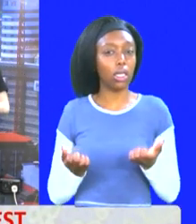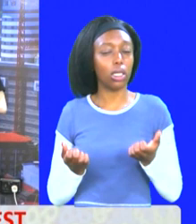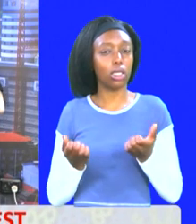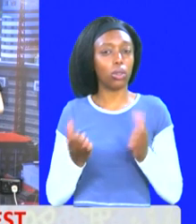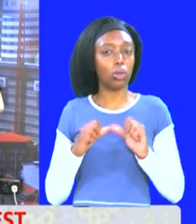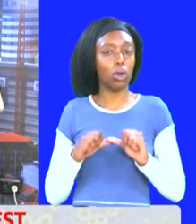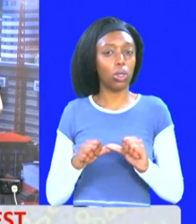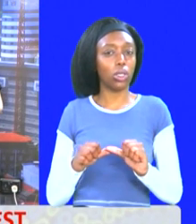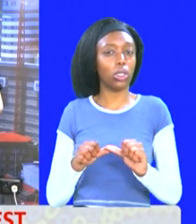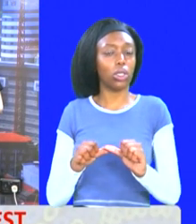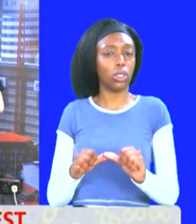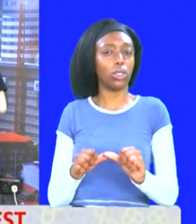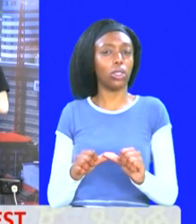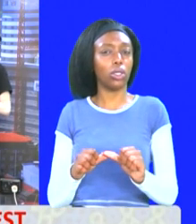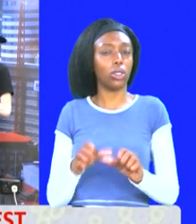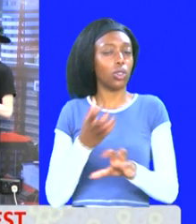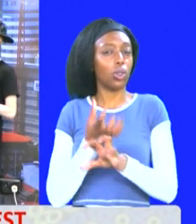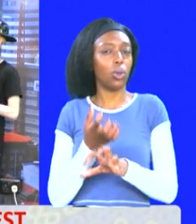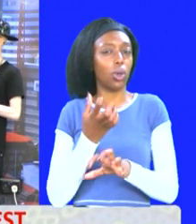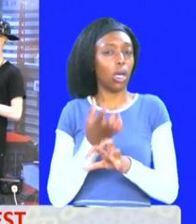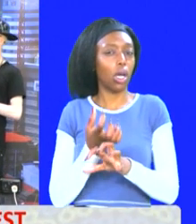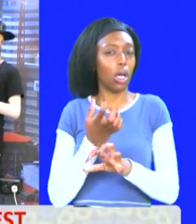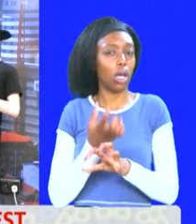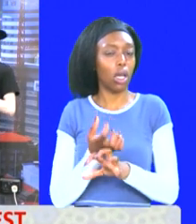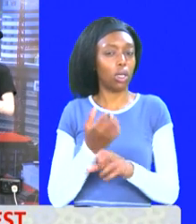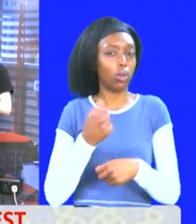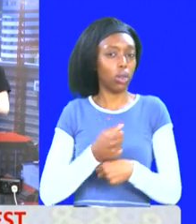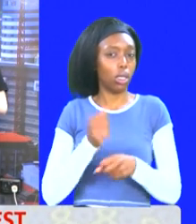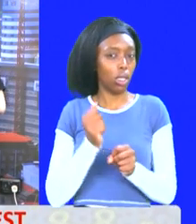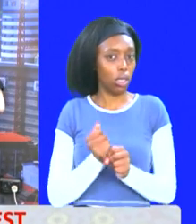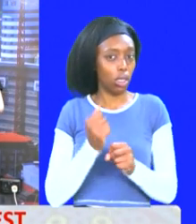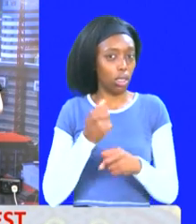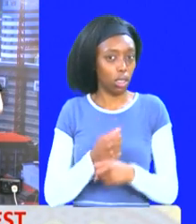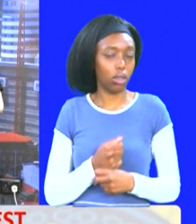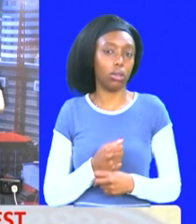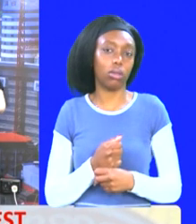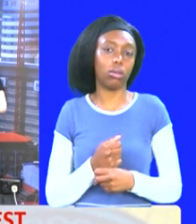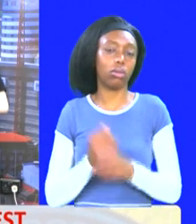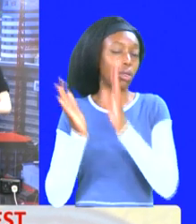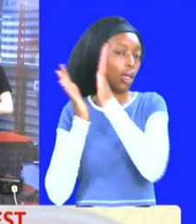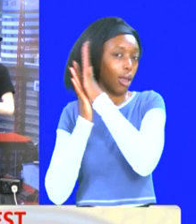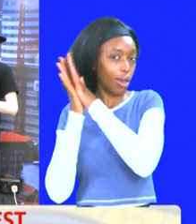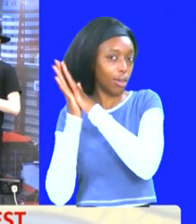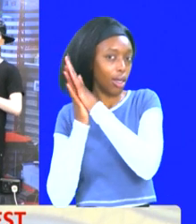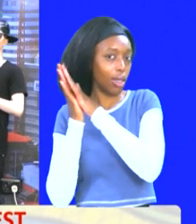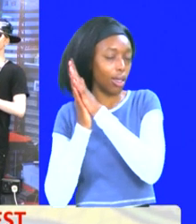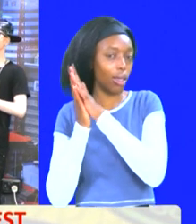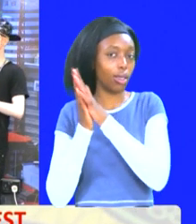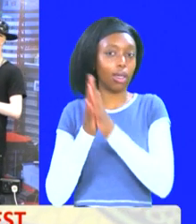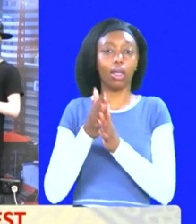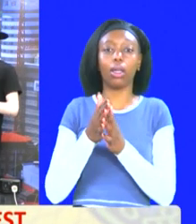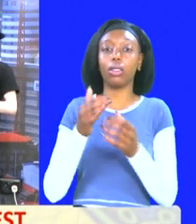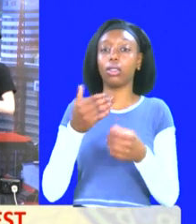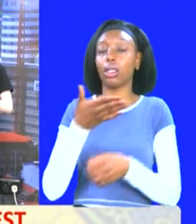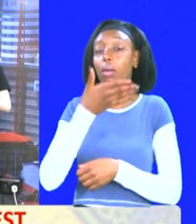kitao but bado inatesa mpaka saa hizi. Then pia watu waje invest sana kwa reggae. Na reggae ni ngoma nyingine iko like ni genre nyingine iko fiti